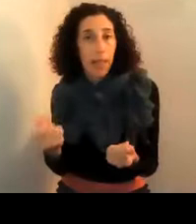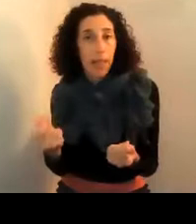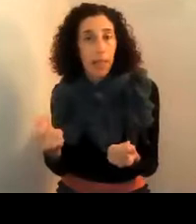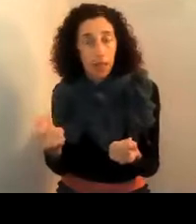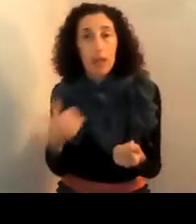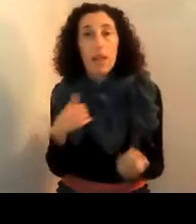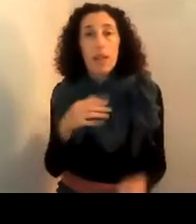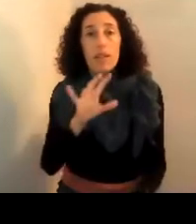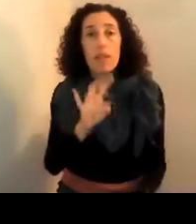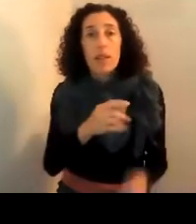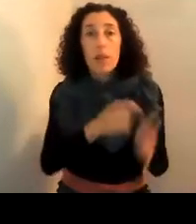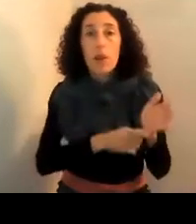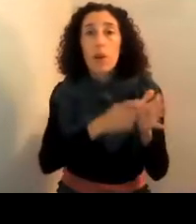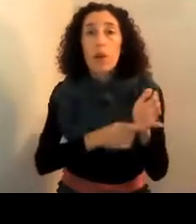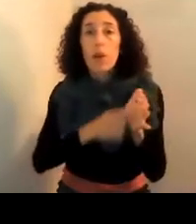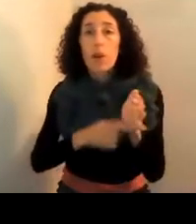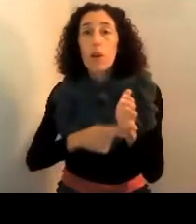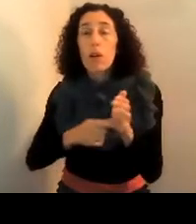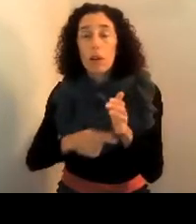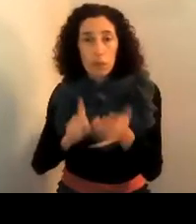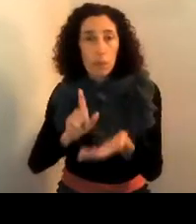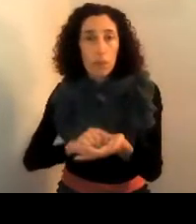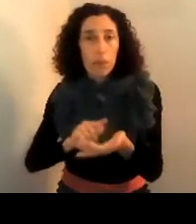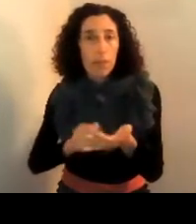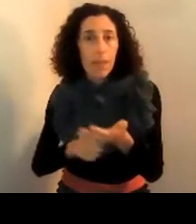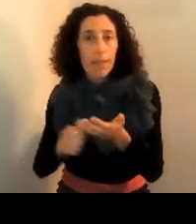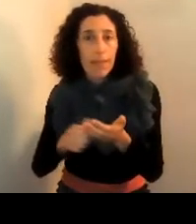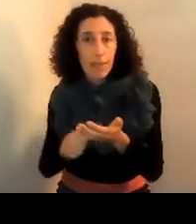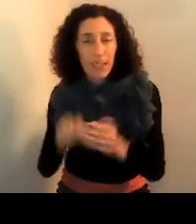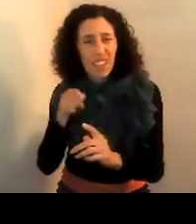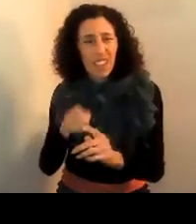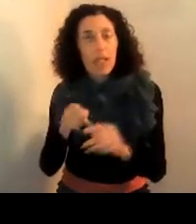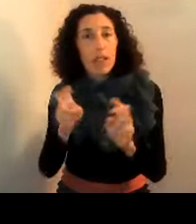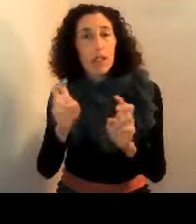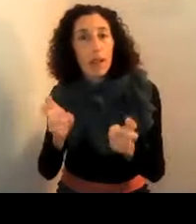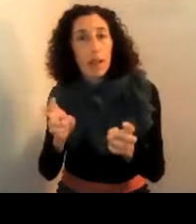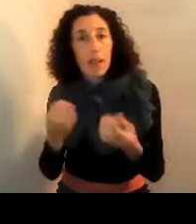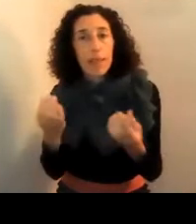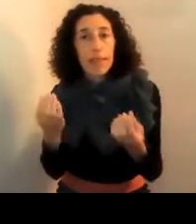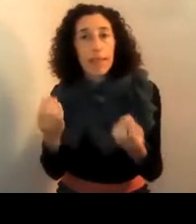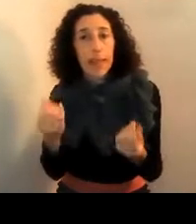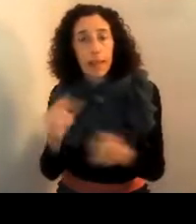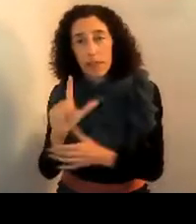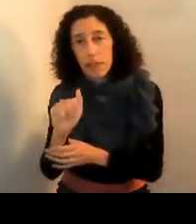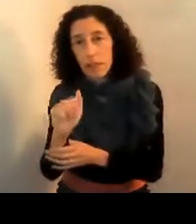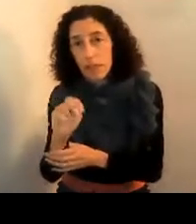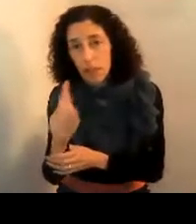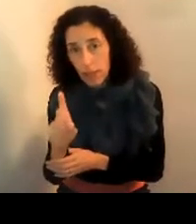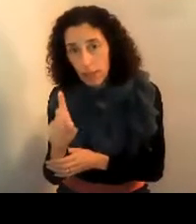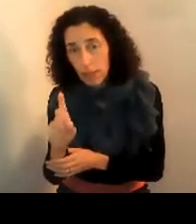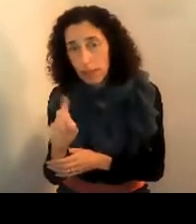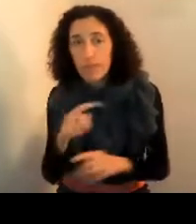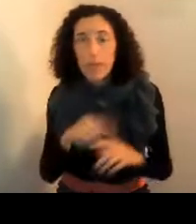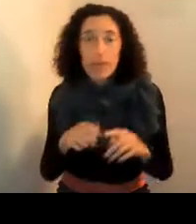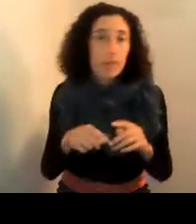magazine. And it includes work that talks about land reform in North Korea, or a Filipino